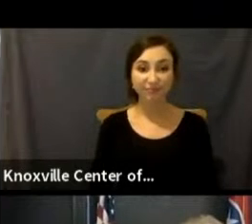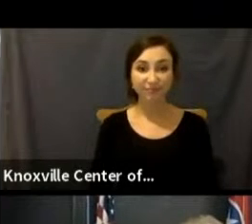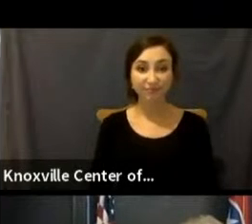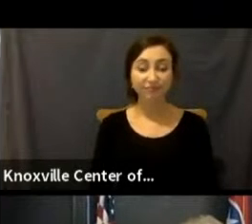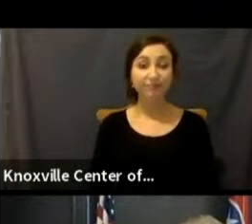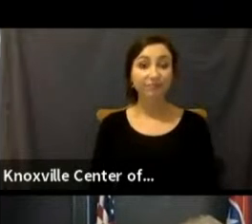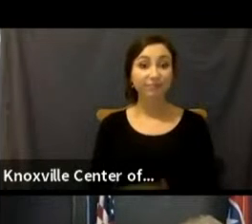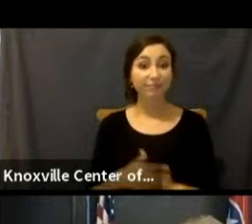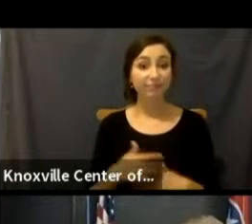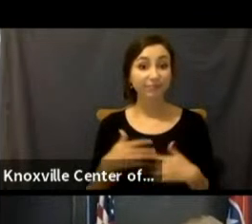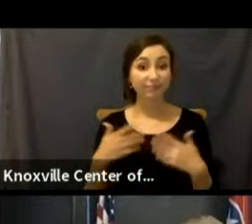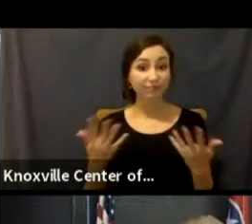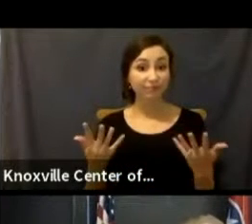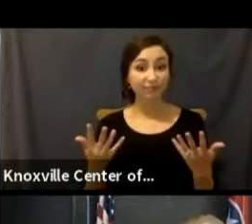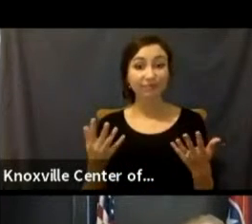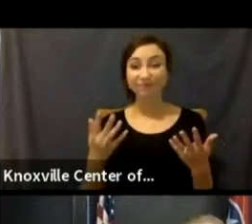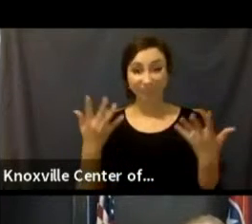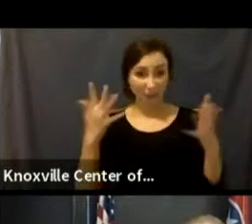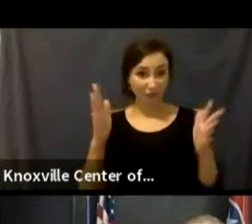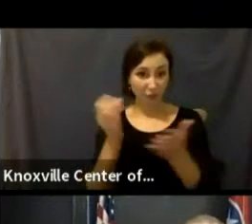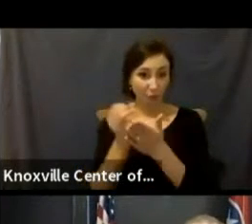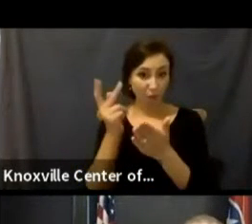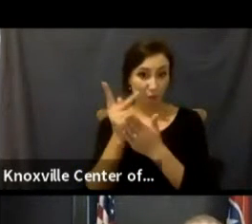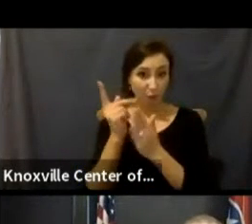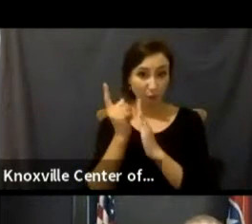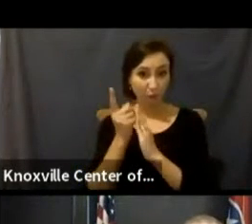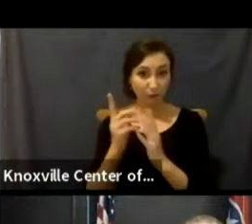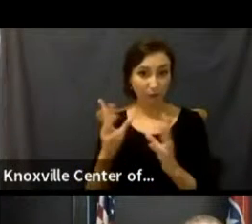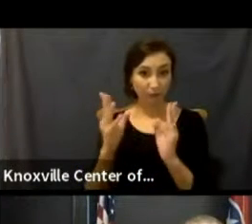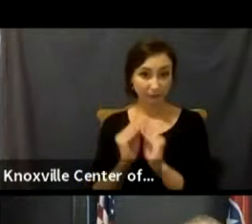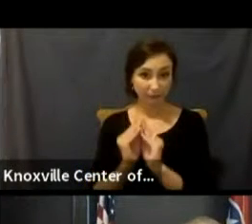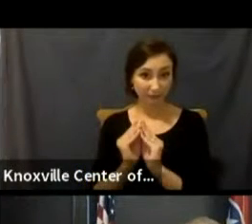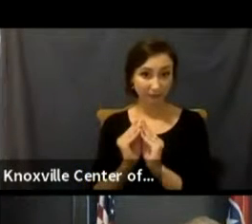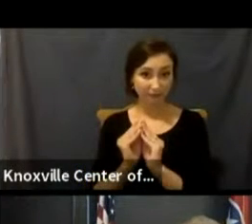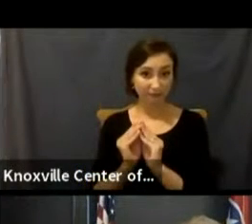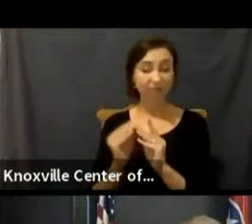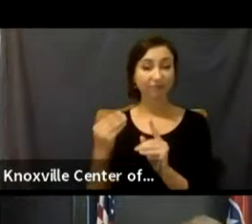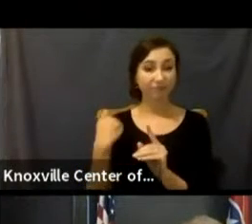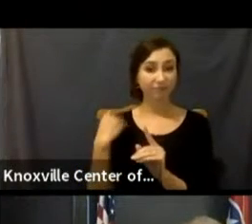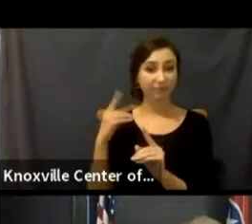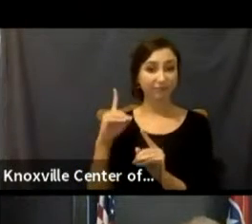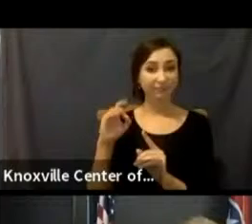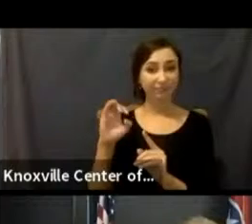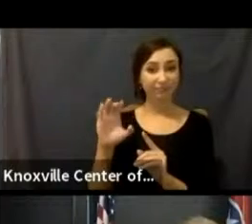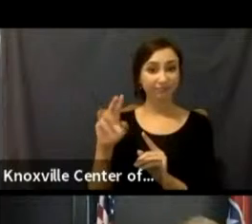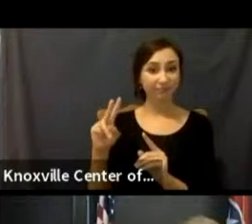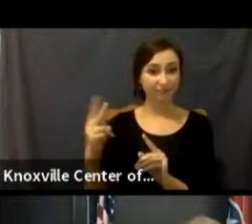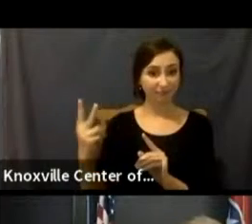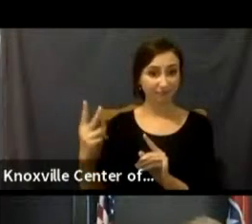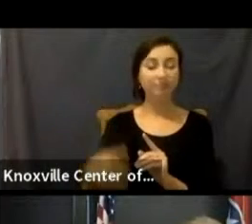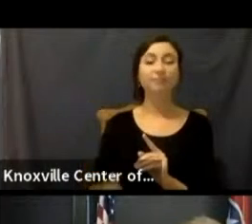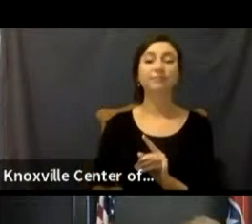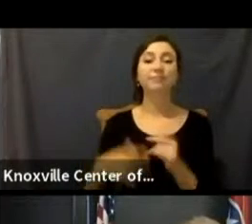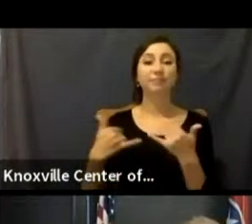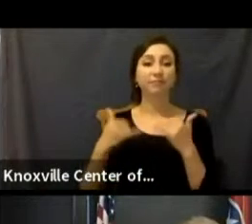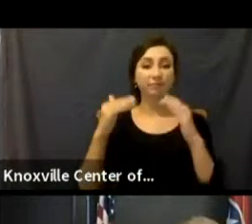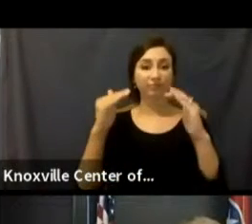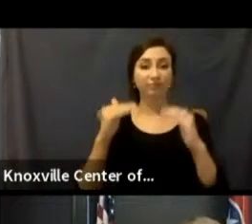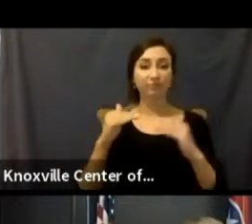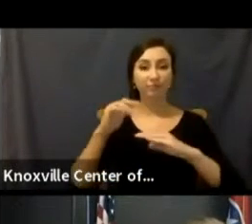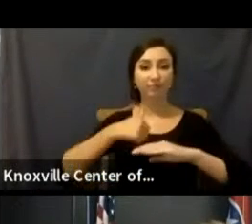So you have approved the minutes of the meeting from December 2. Next is setting the